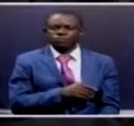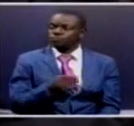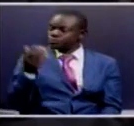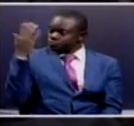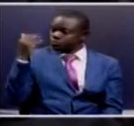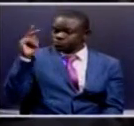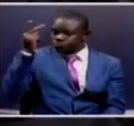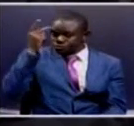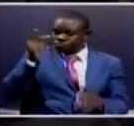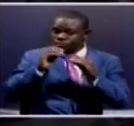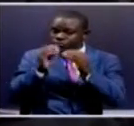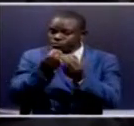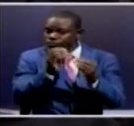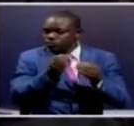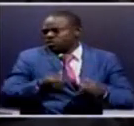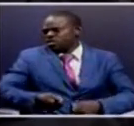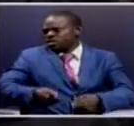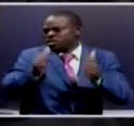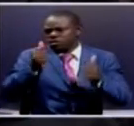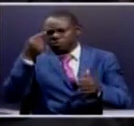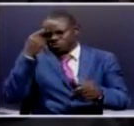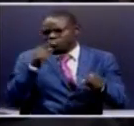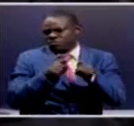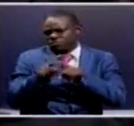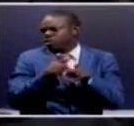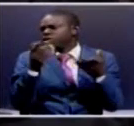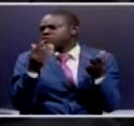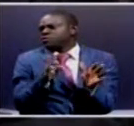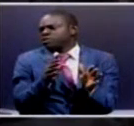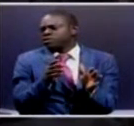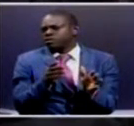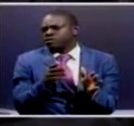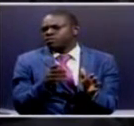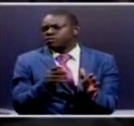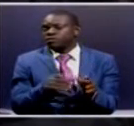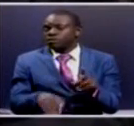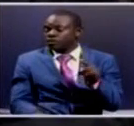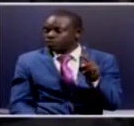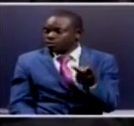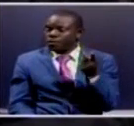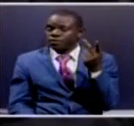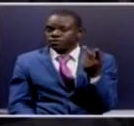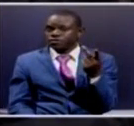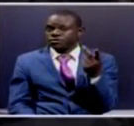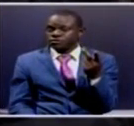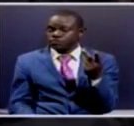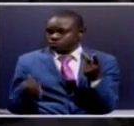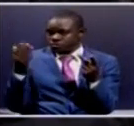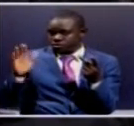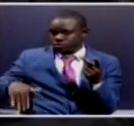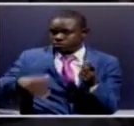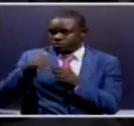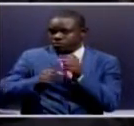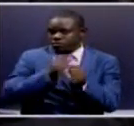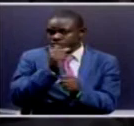to pursue. But secondly, there is also a provision in the Siavonga